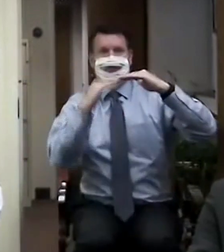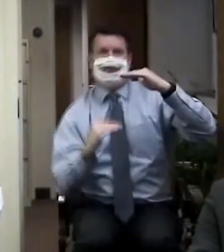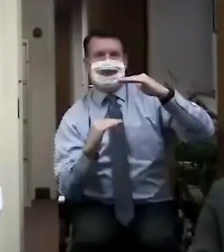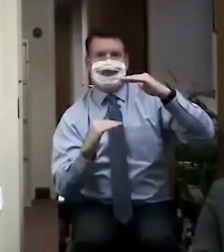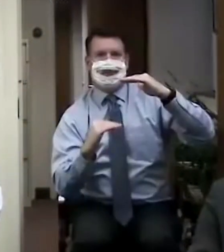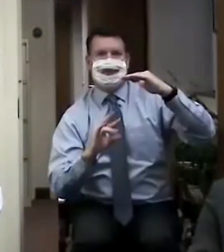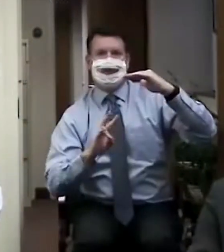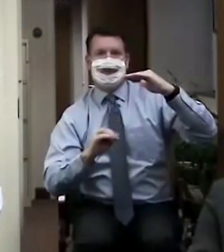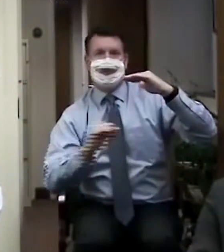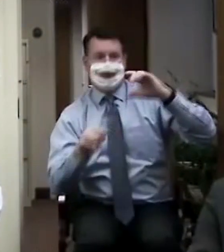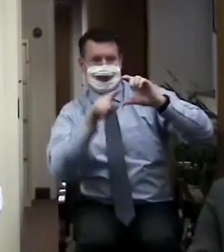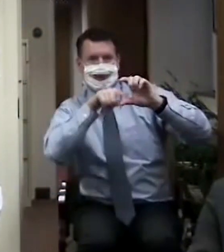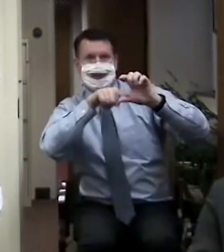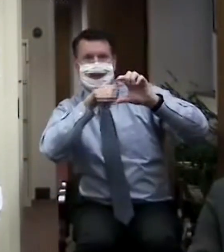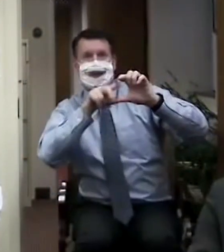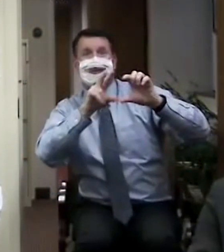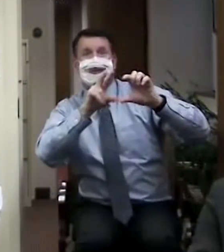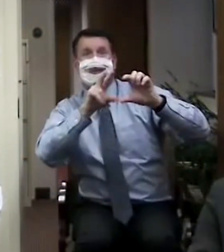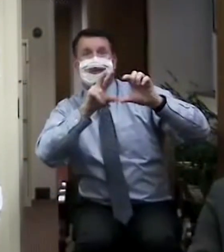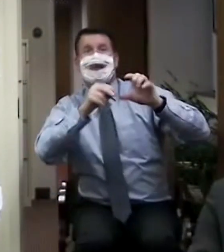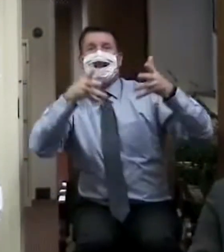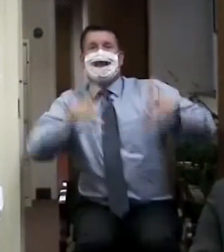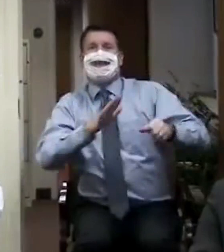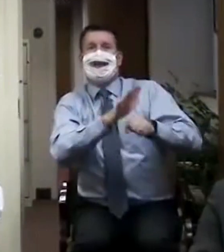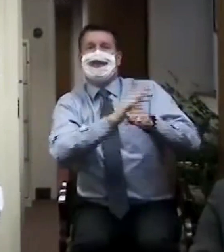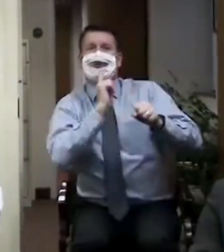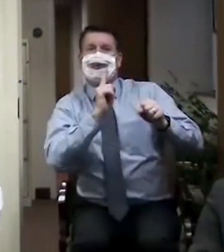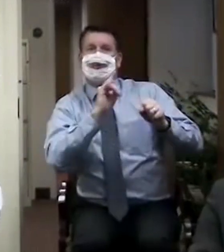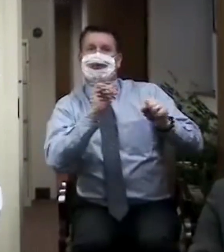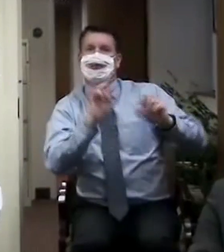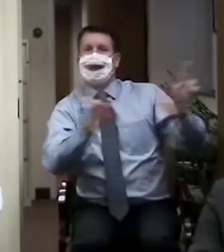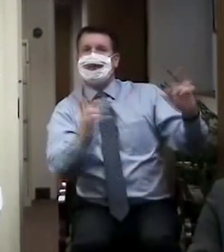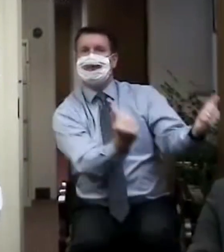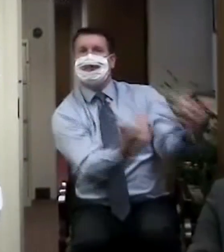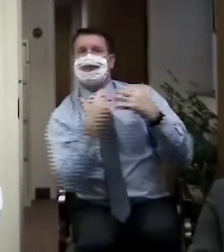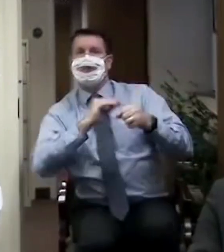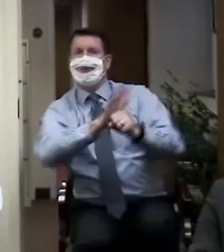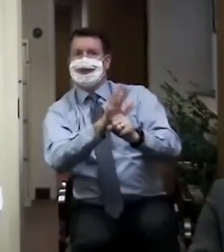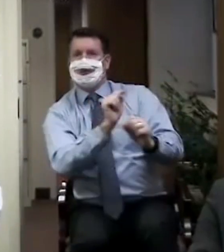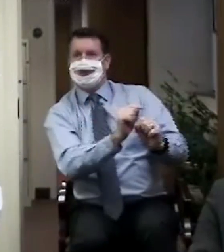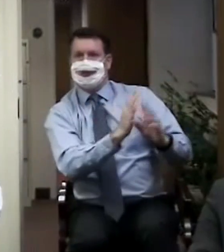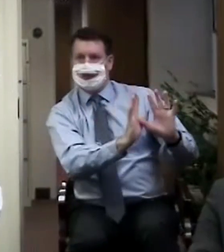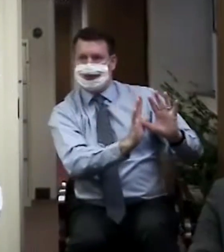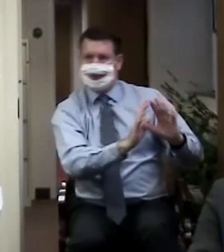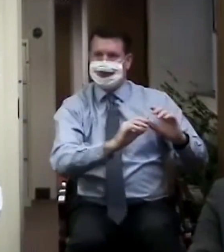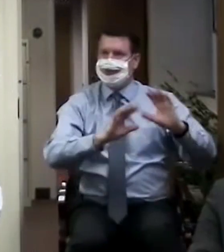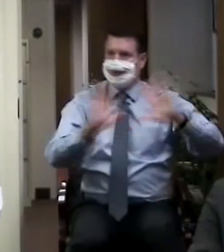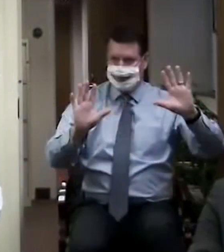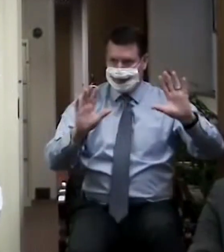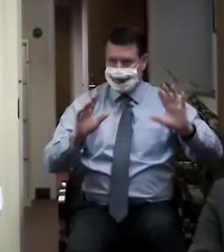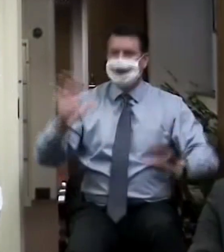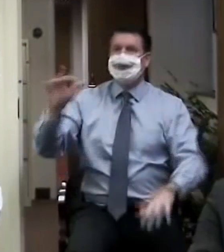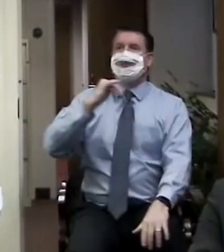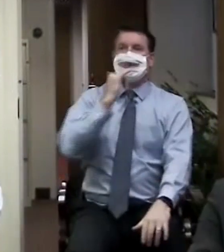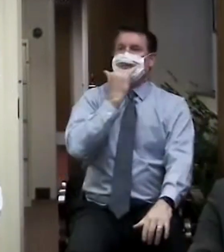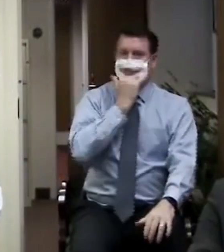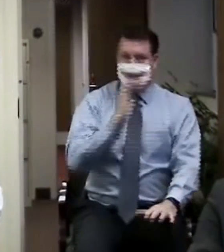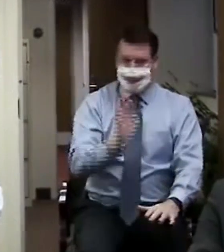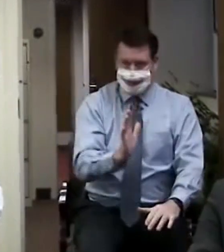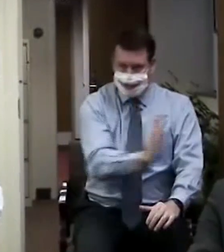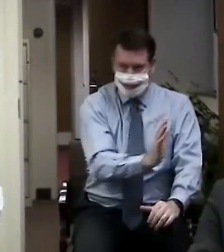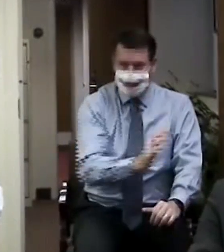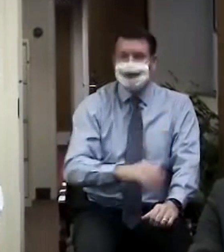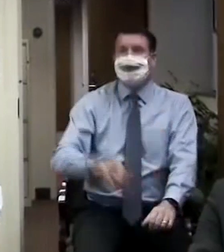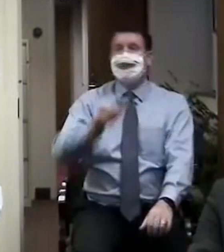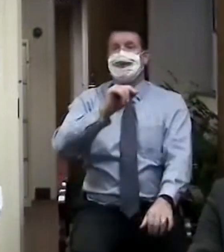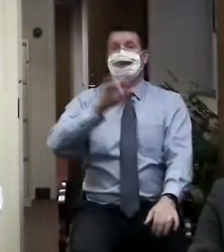relaxing of some of the criteria for pre-authorizations, et cetera. So we're actively engaged in that. The governor has provided some support